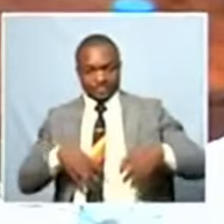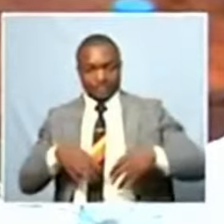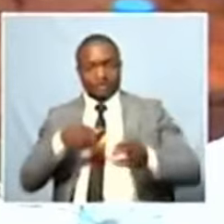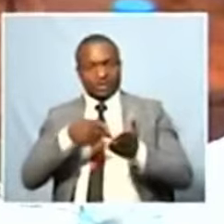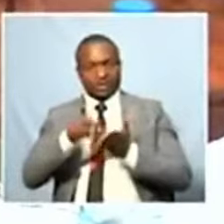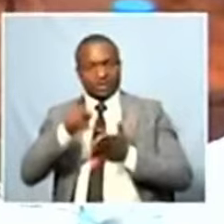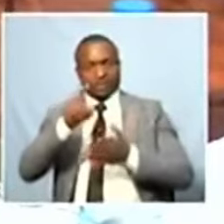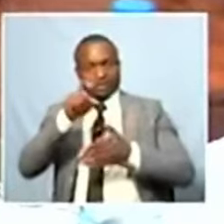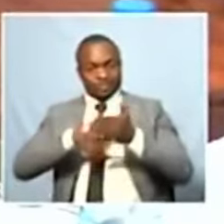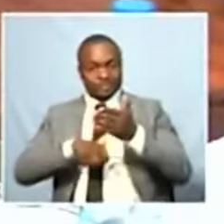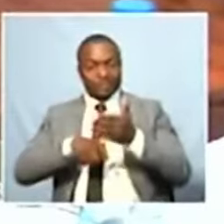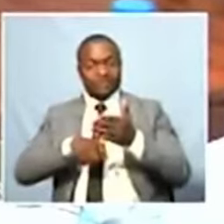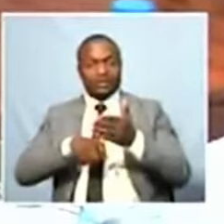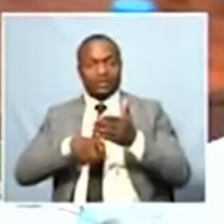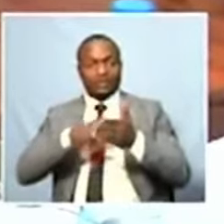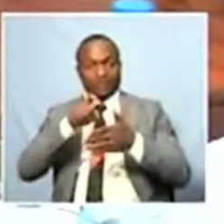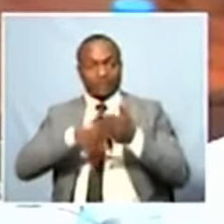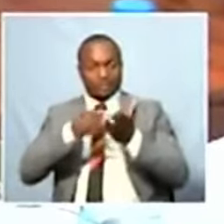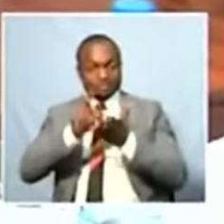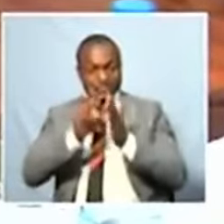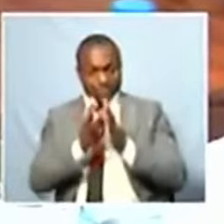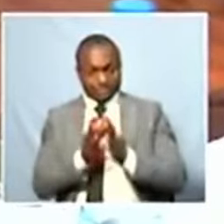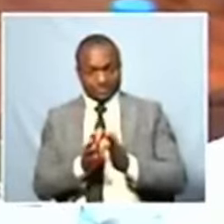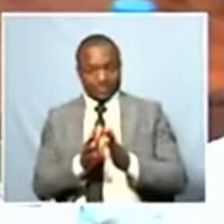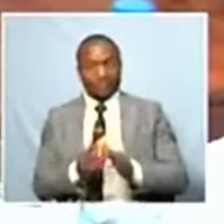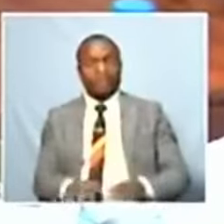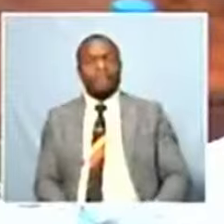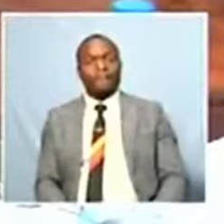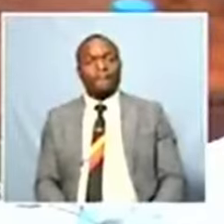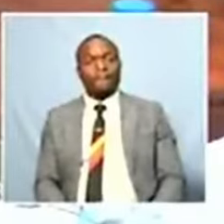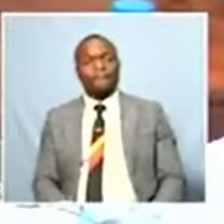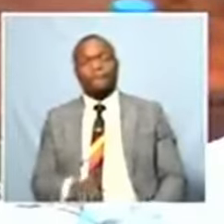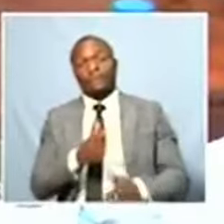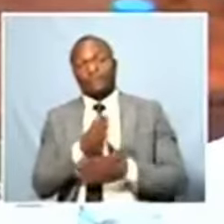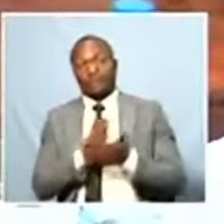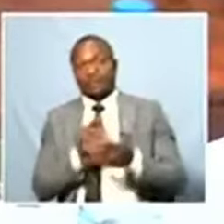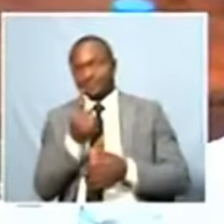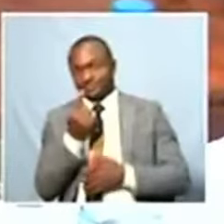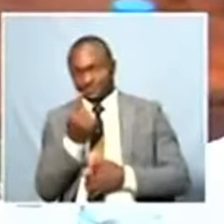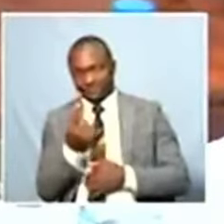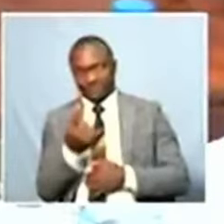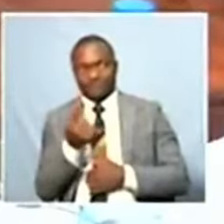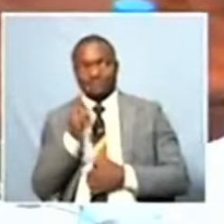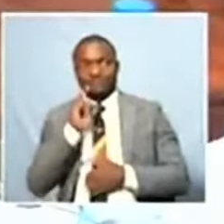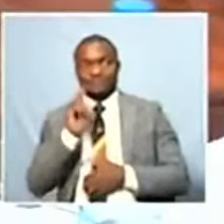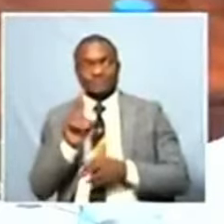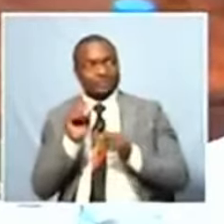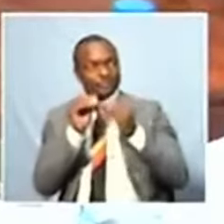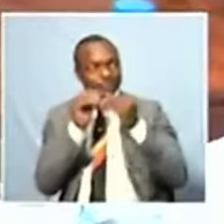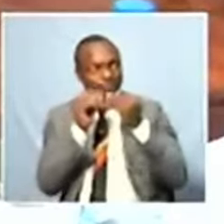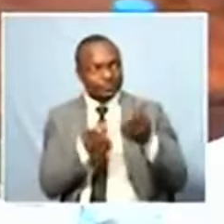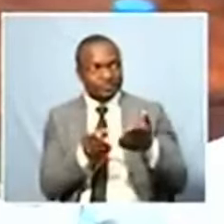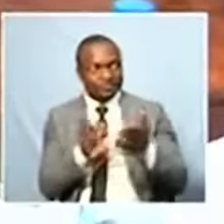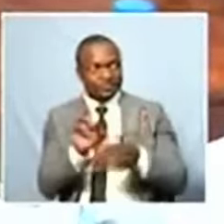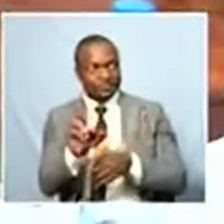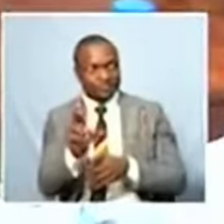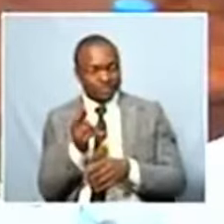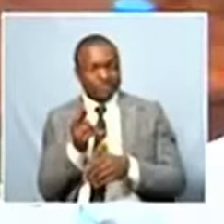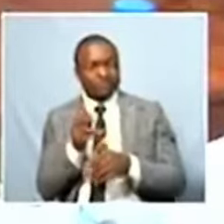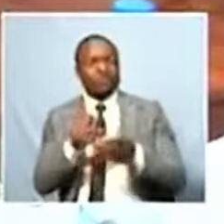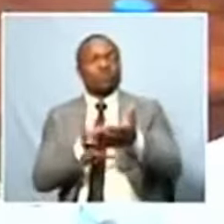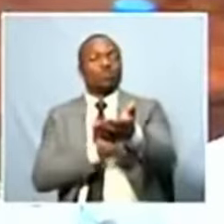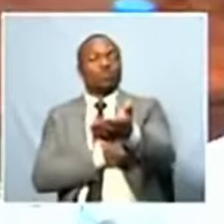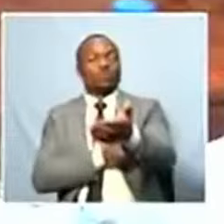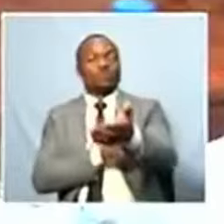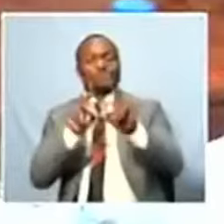tax, we're talking about mobile money, we had already concerns whereby someone is supposed to be given a refund, and then it takes long for that